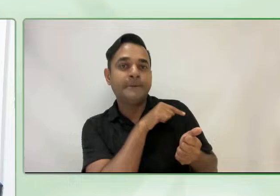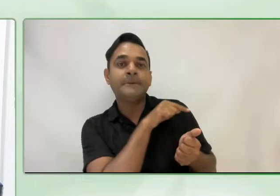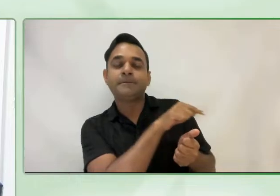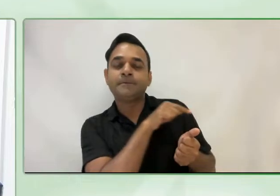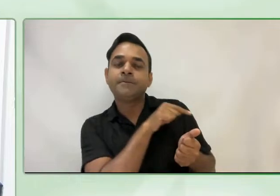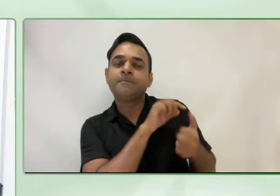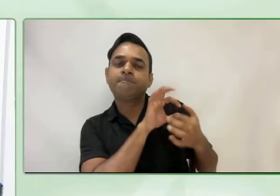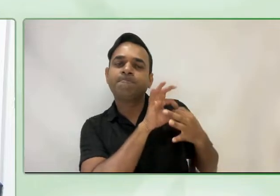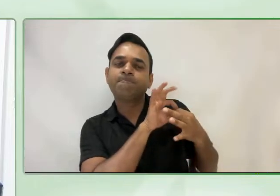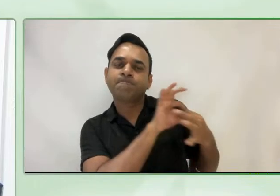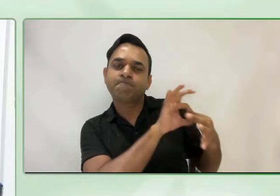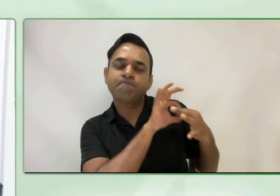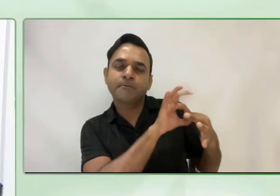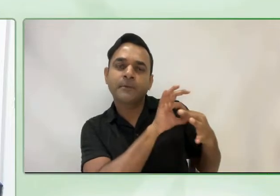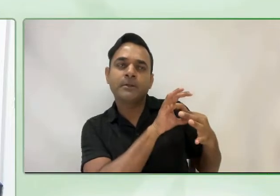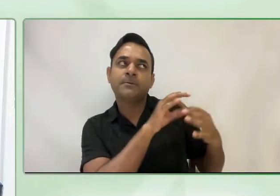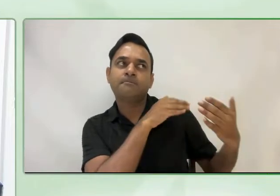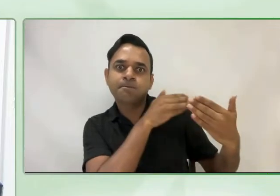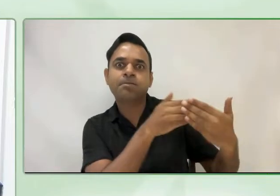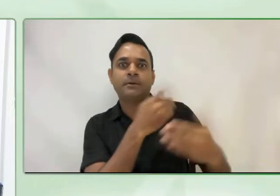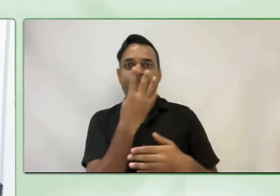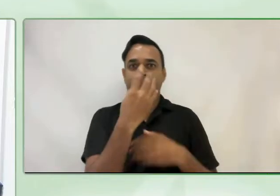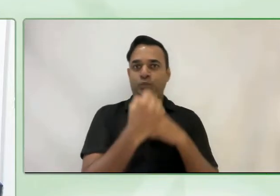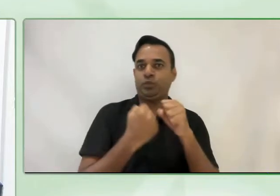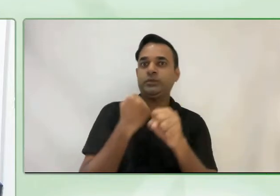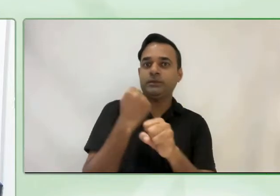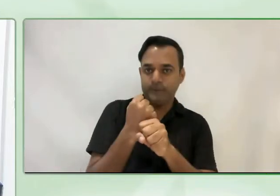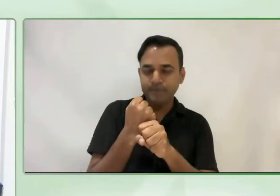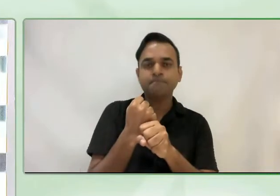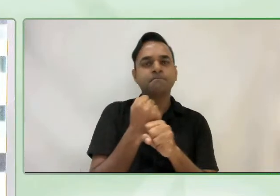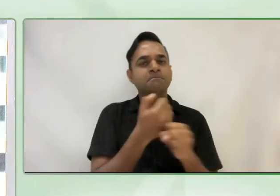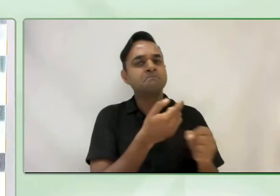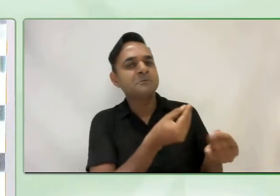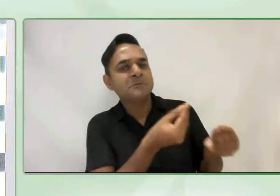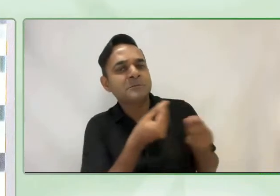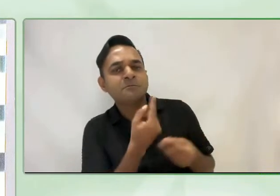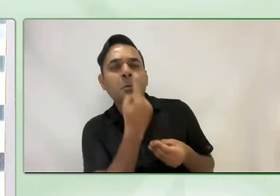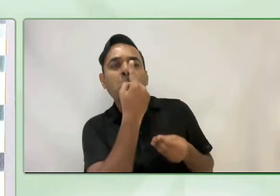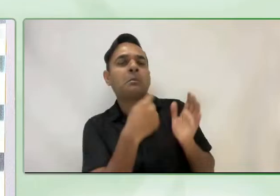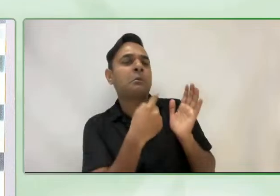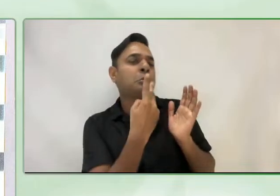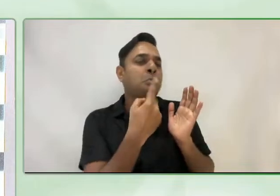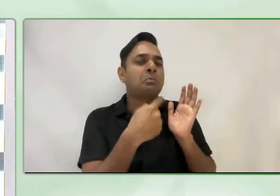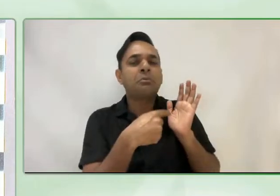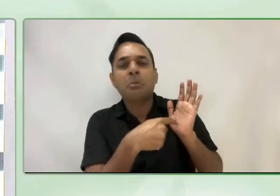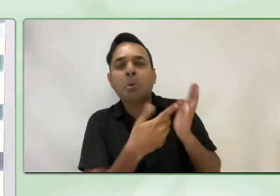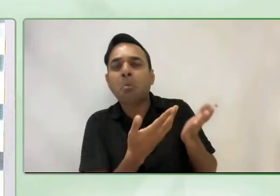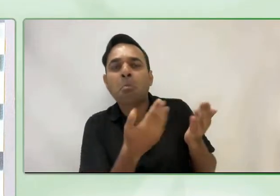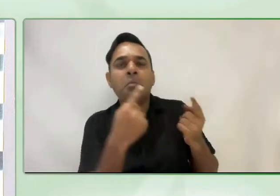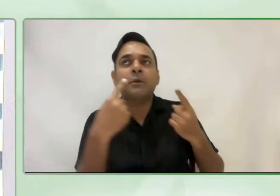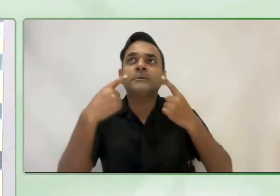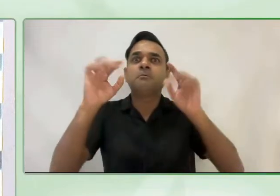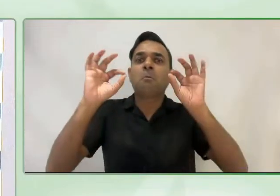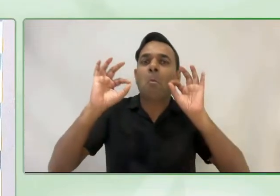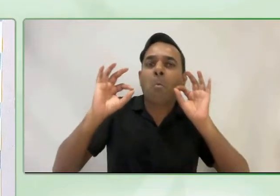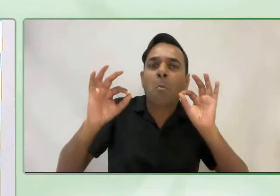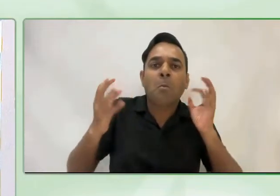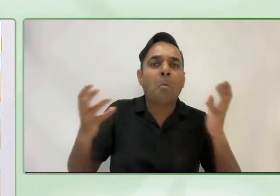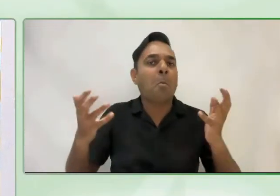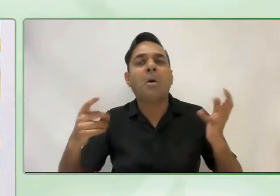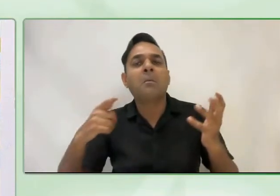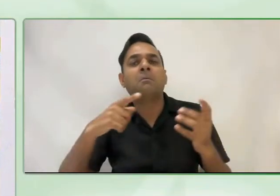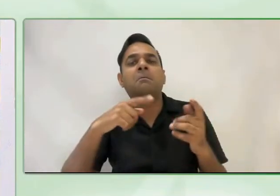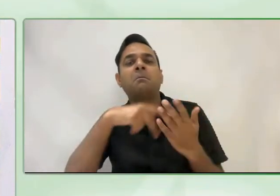of success stories during these programs? Yes, thank you. I'm very happy that we have really very